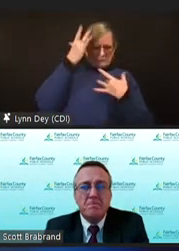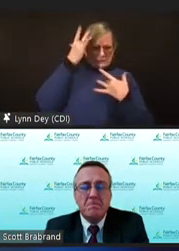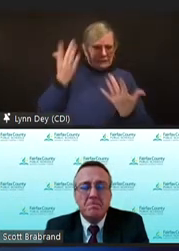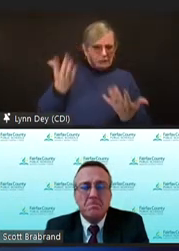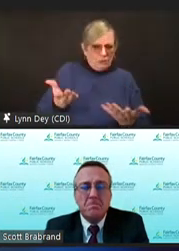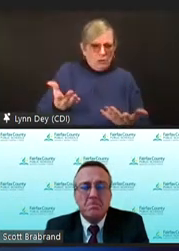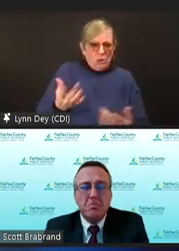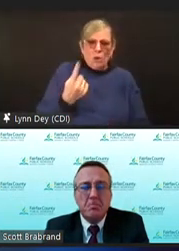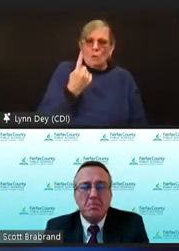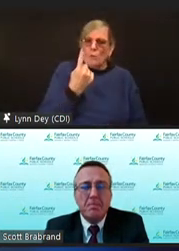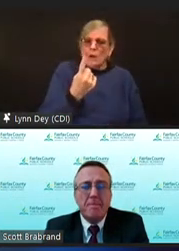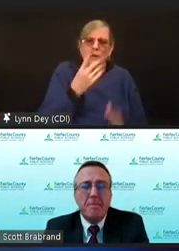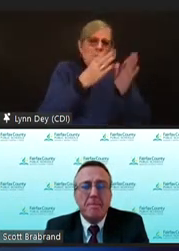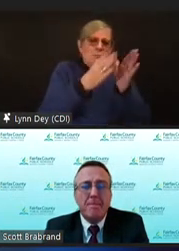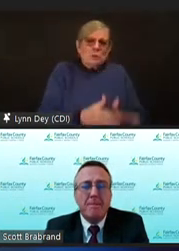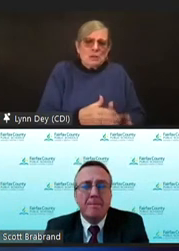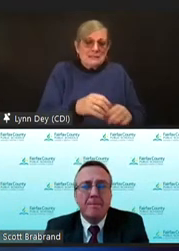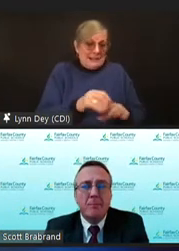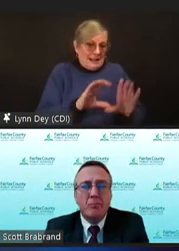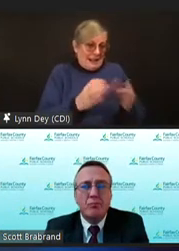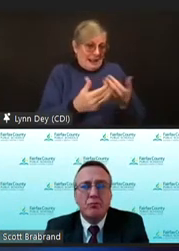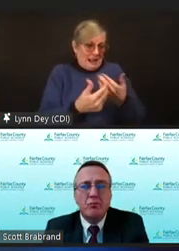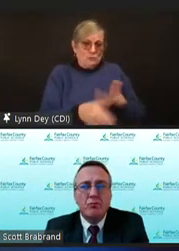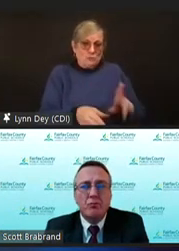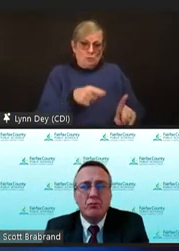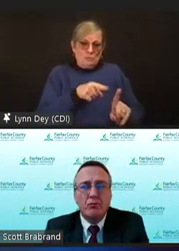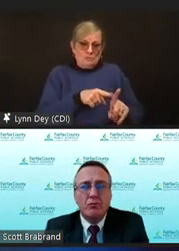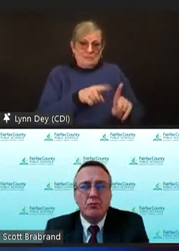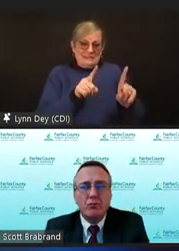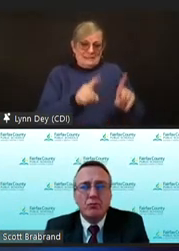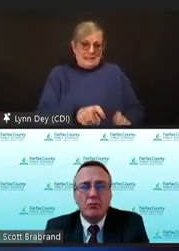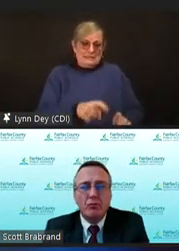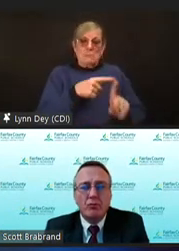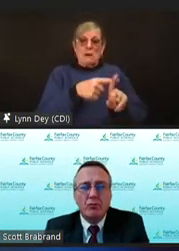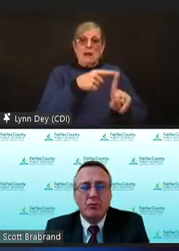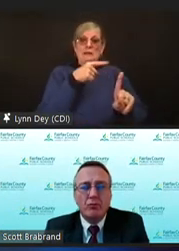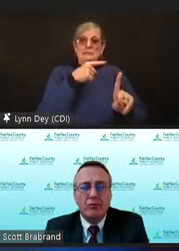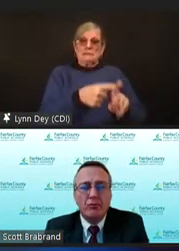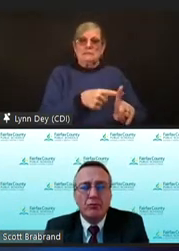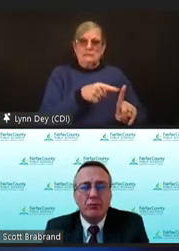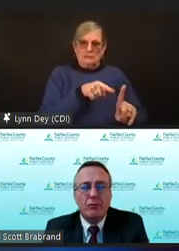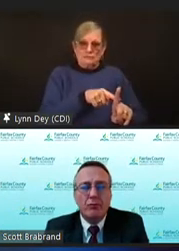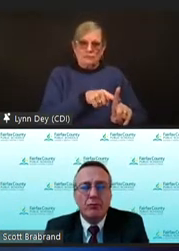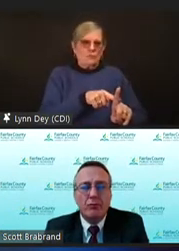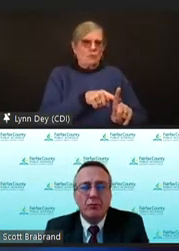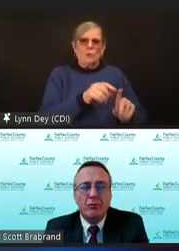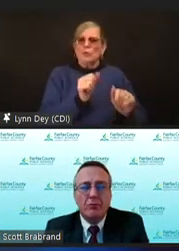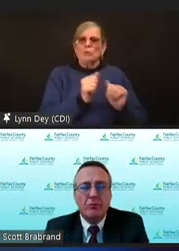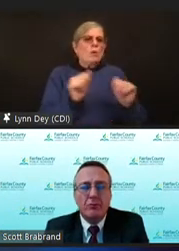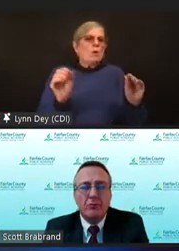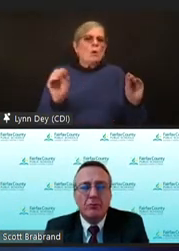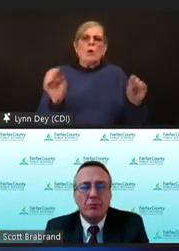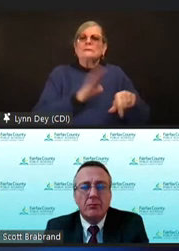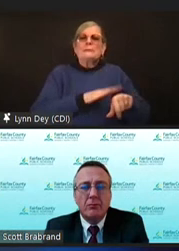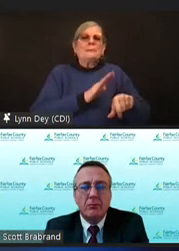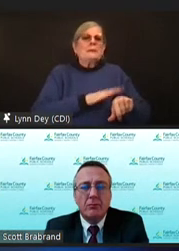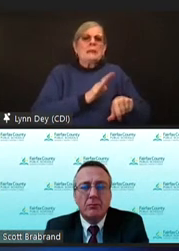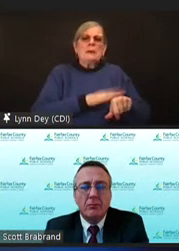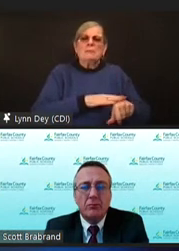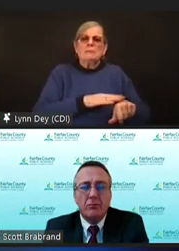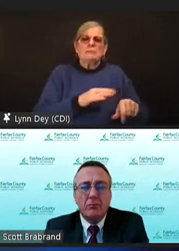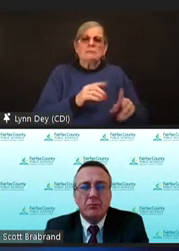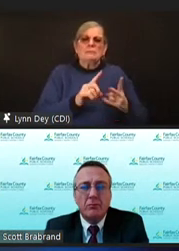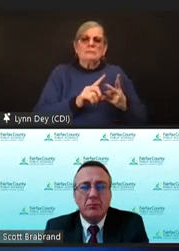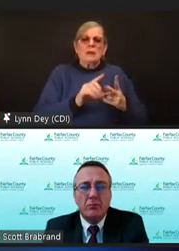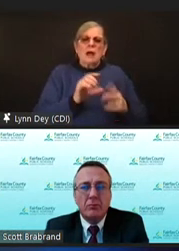positive, often not with a symptomatic positivity. But we know that with this Omicron strain, that the contagiousness starts